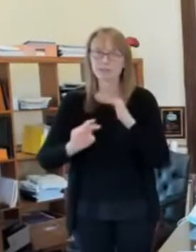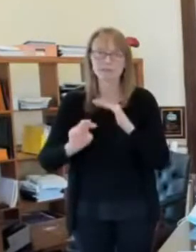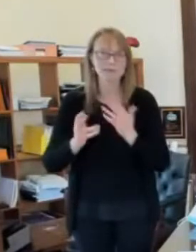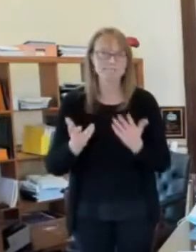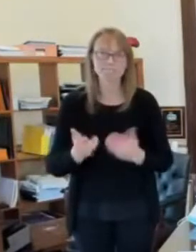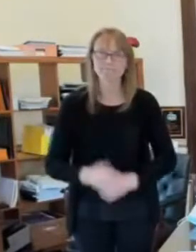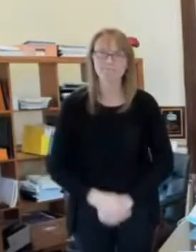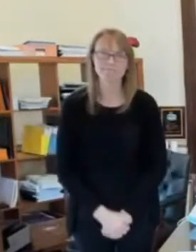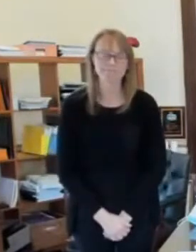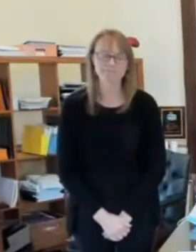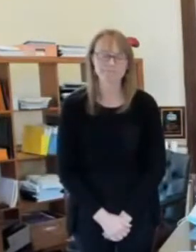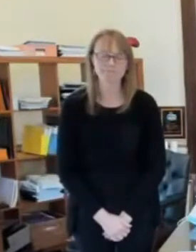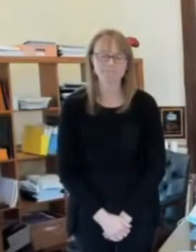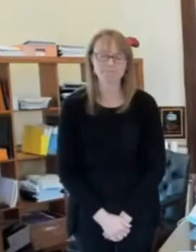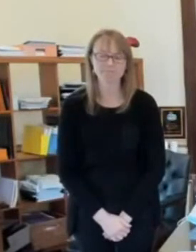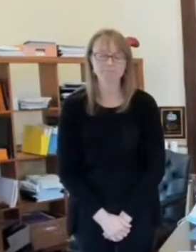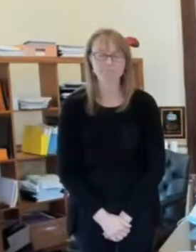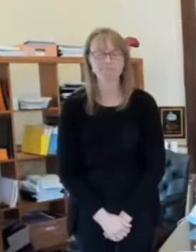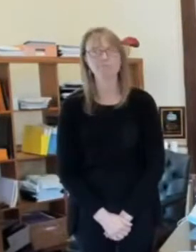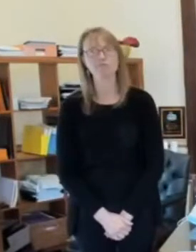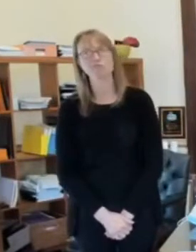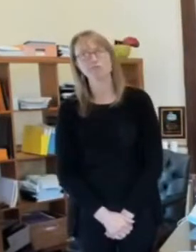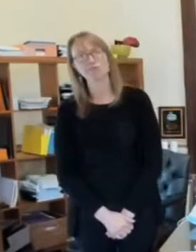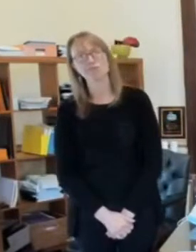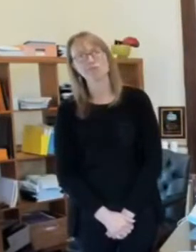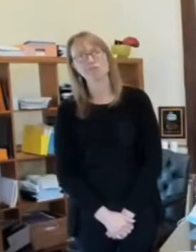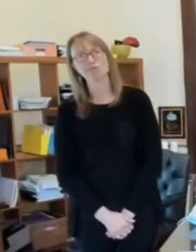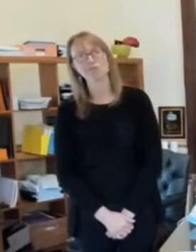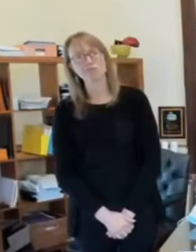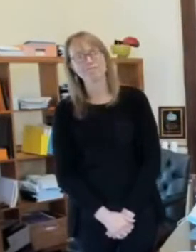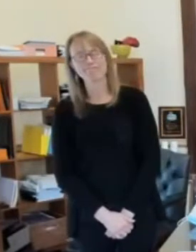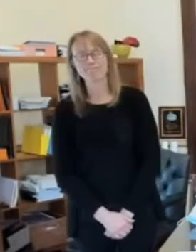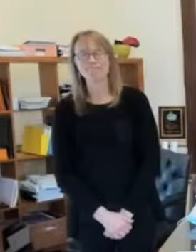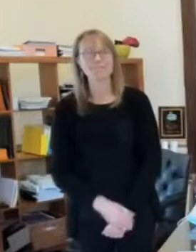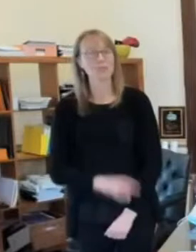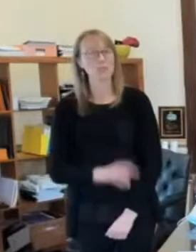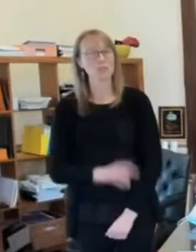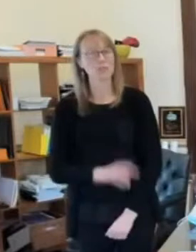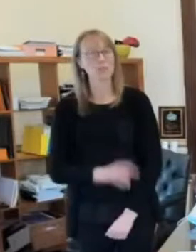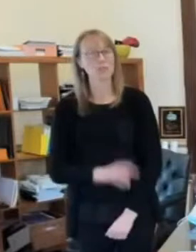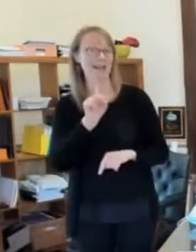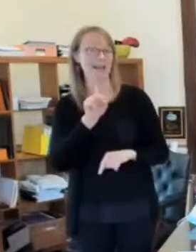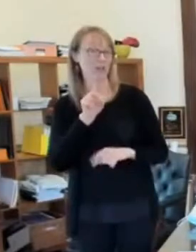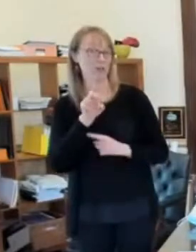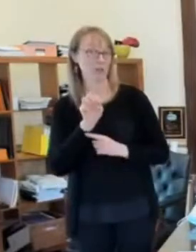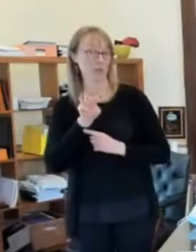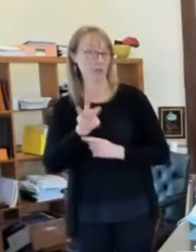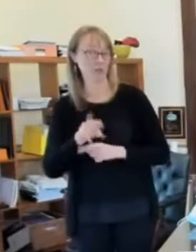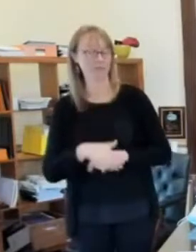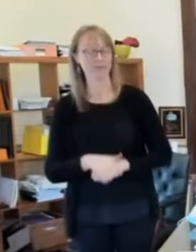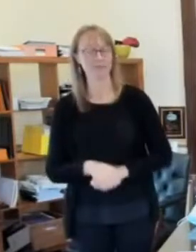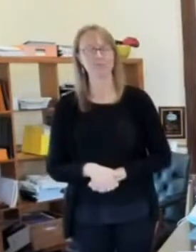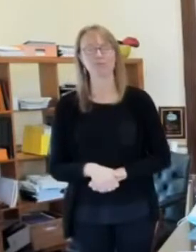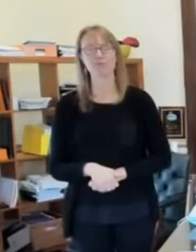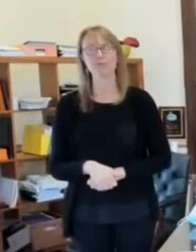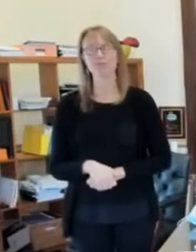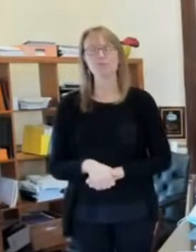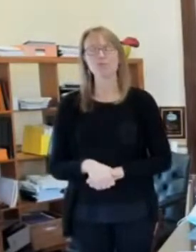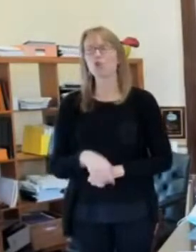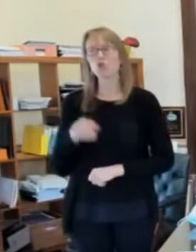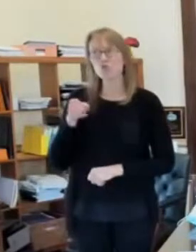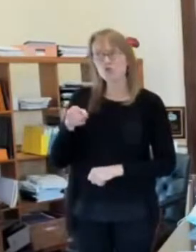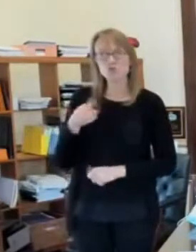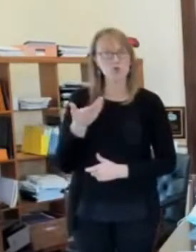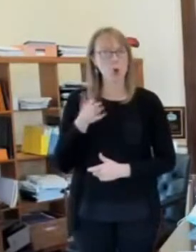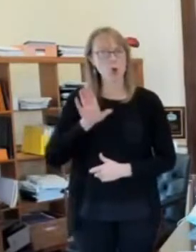I don't know that we will be able to be in big crowds. You or the city get in